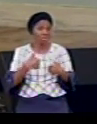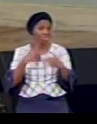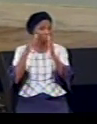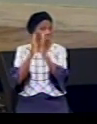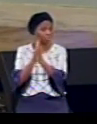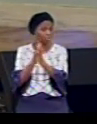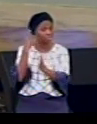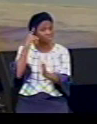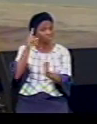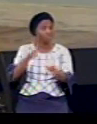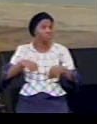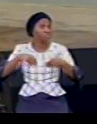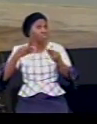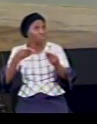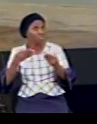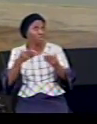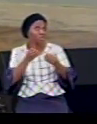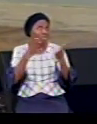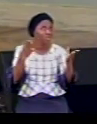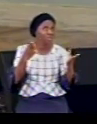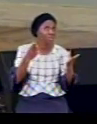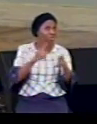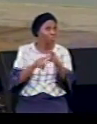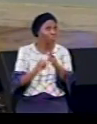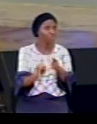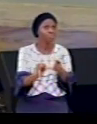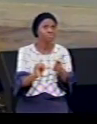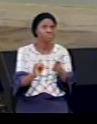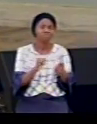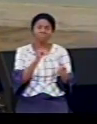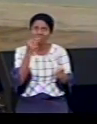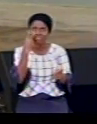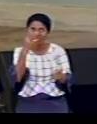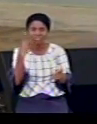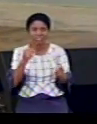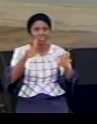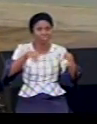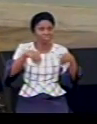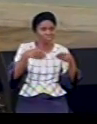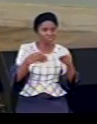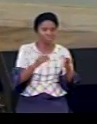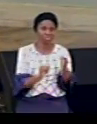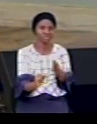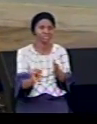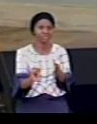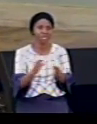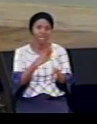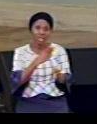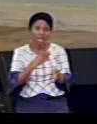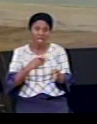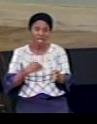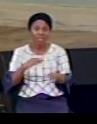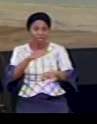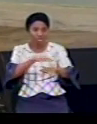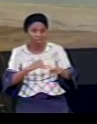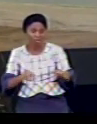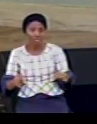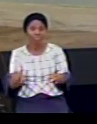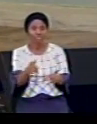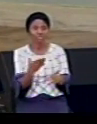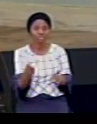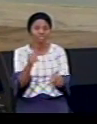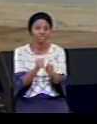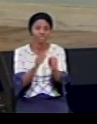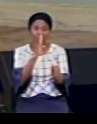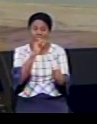for abundance. You have not seen the provision yet, and yet calling those things which be not as though they were. The